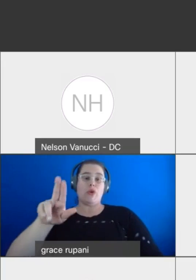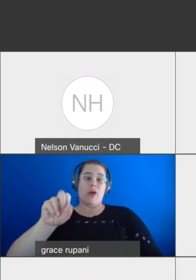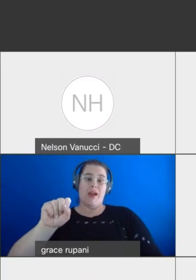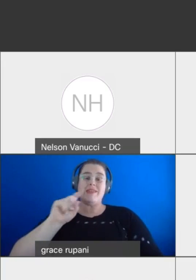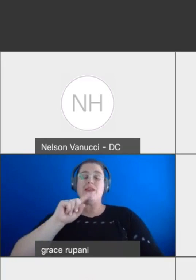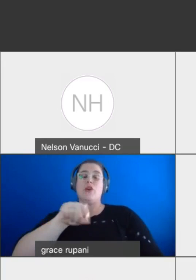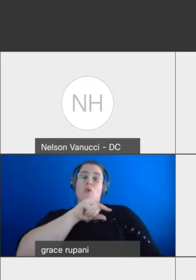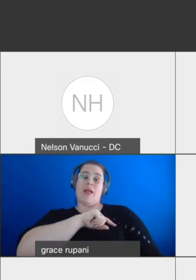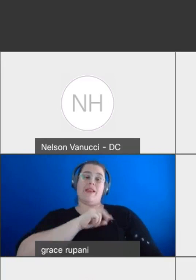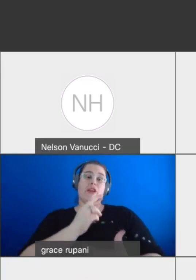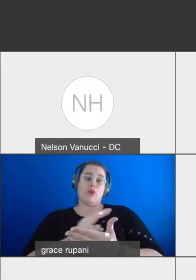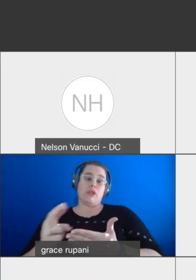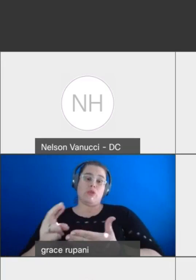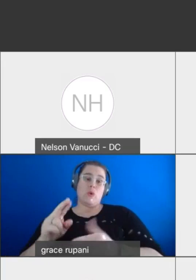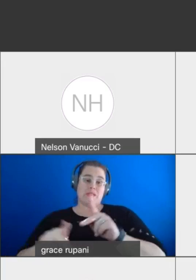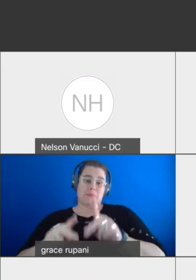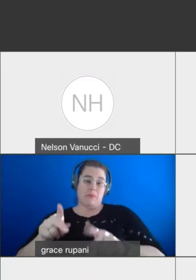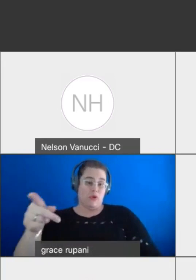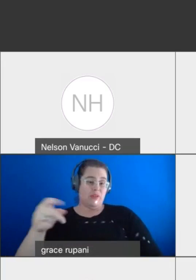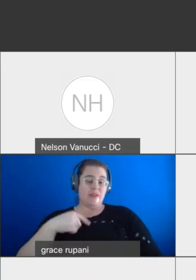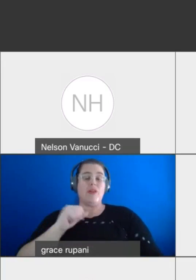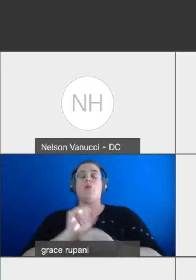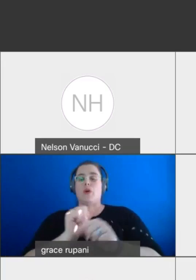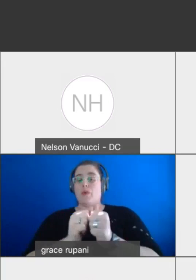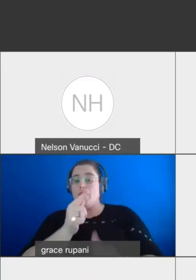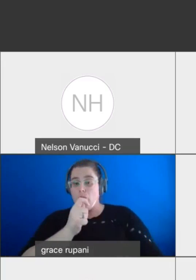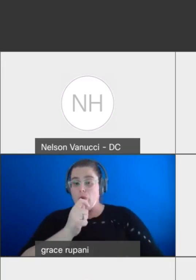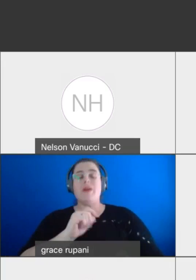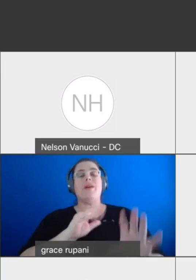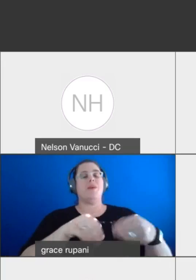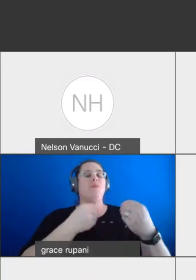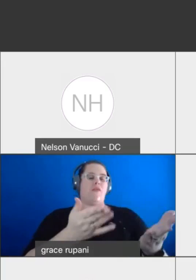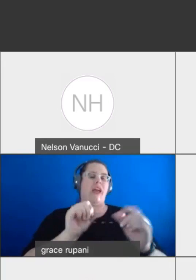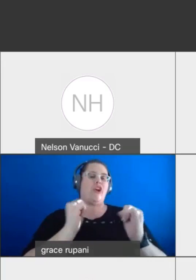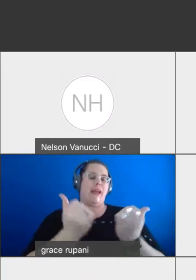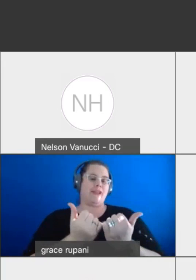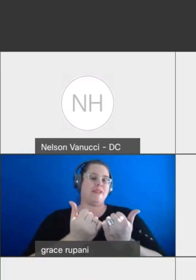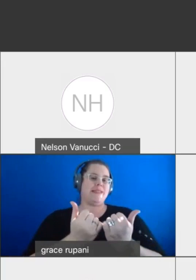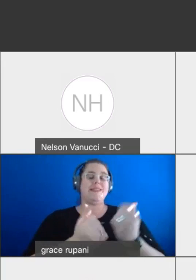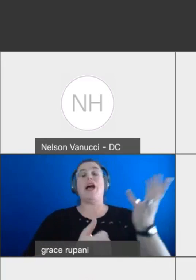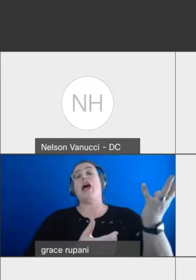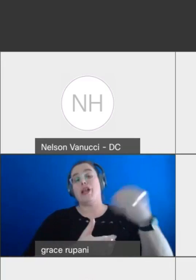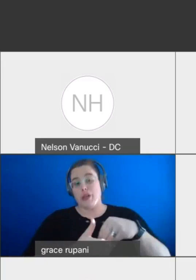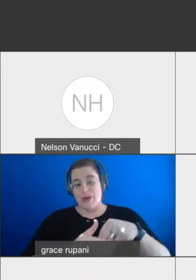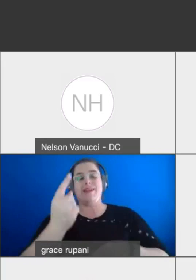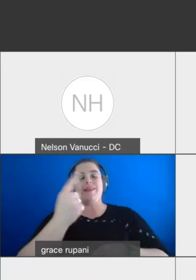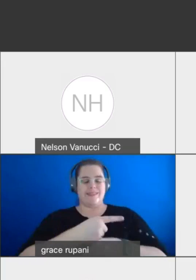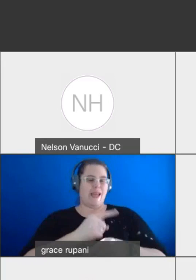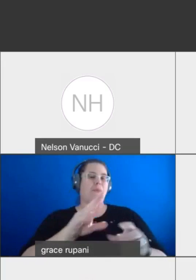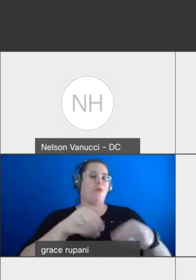provider agencies, which includes our day service providers, to gather the data about